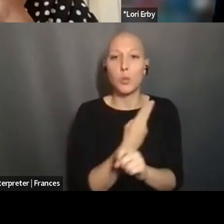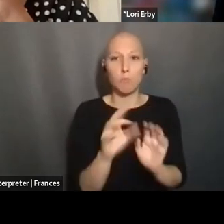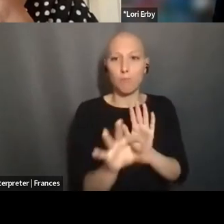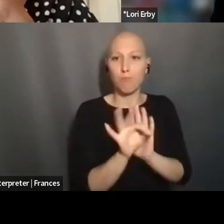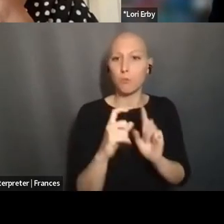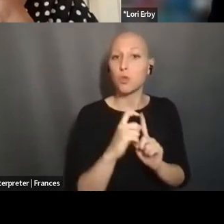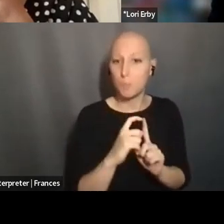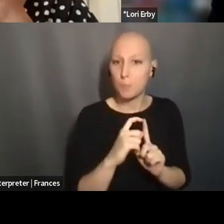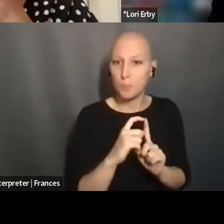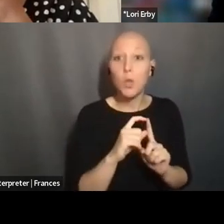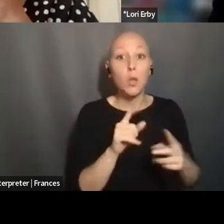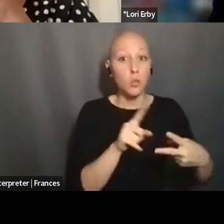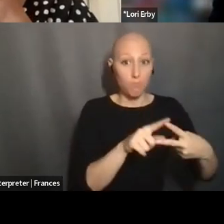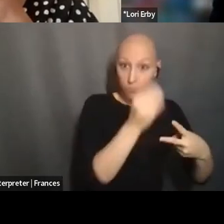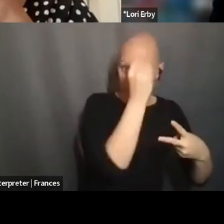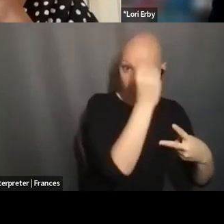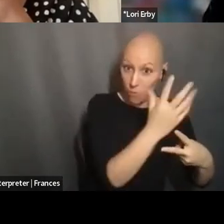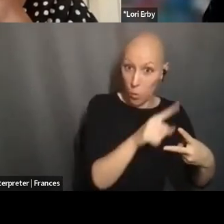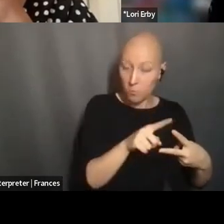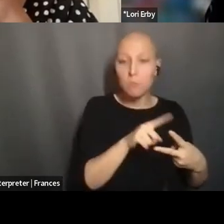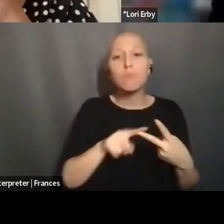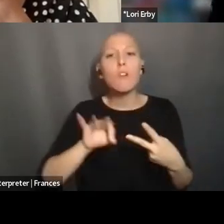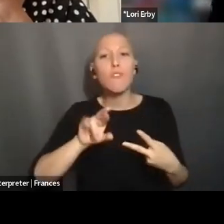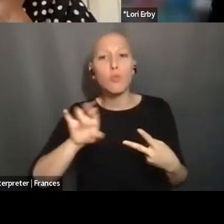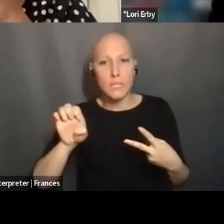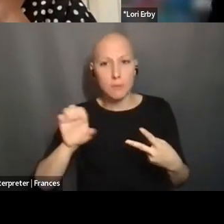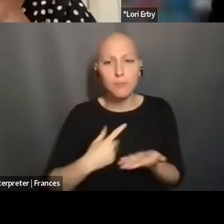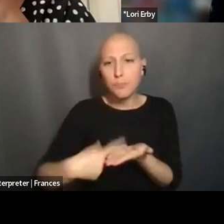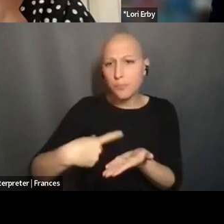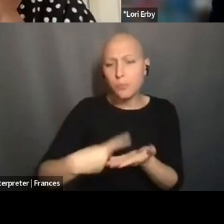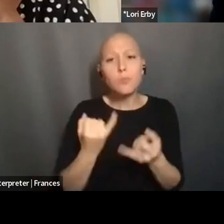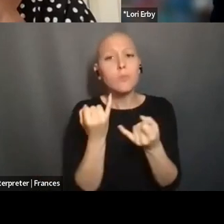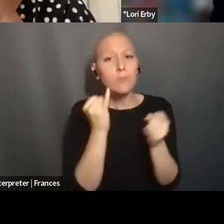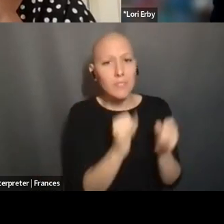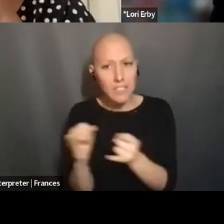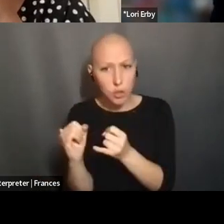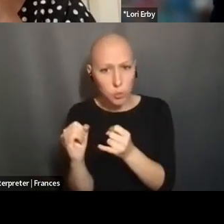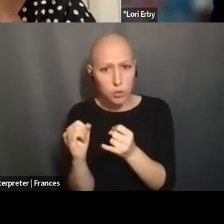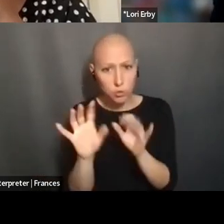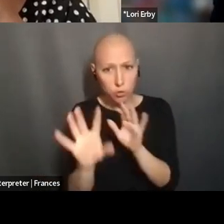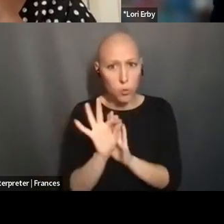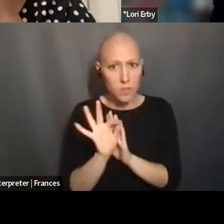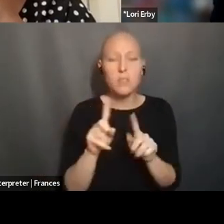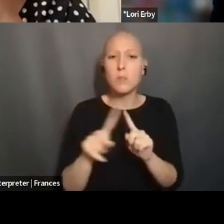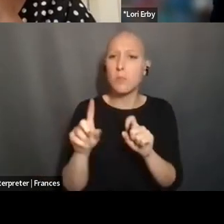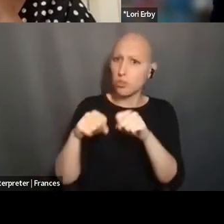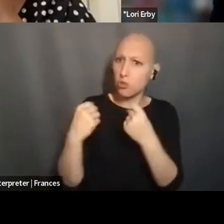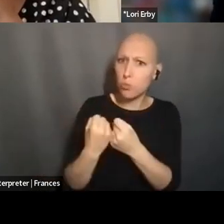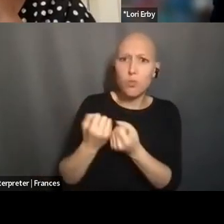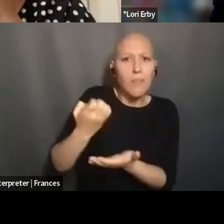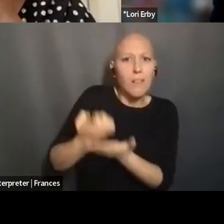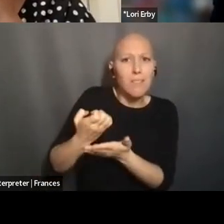free. We talk about individual choices, but what about those immense cultural and socioeconomic pressures surrounding our